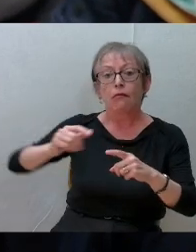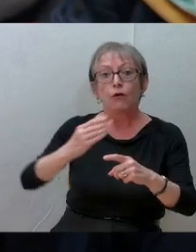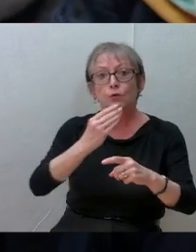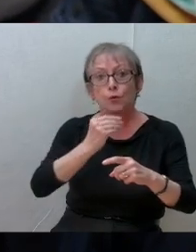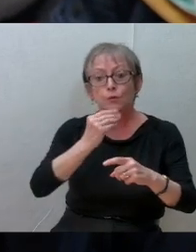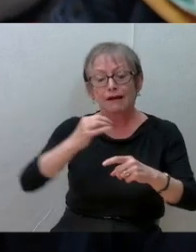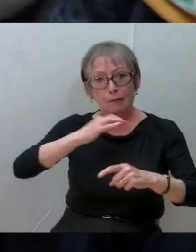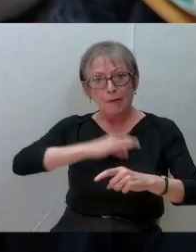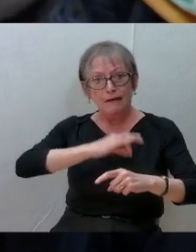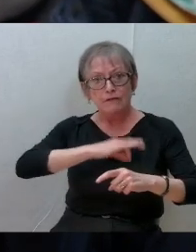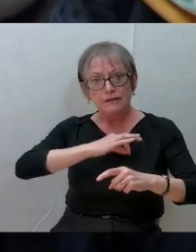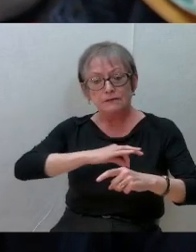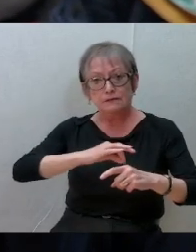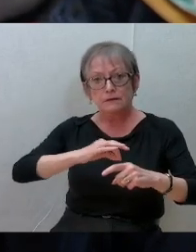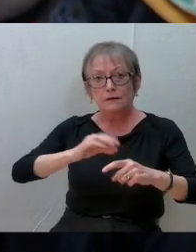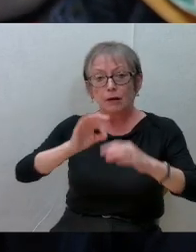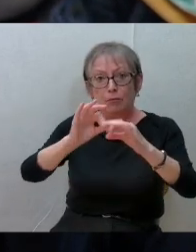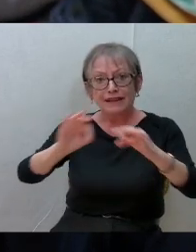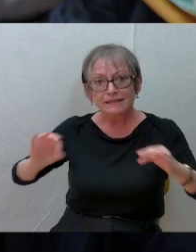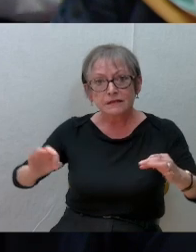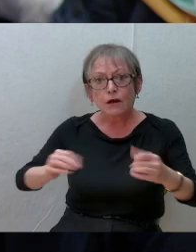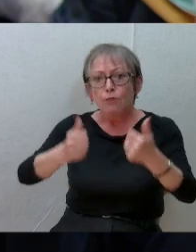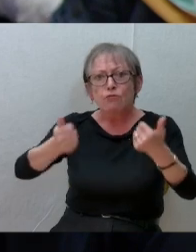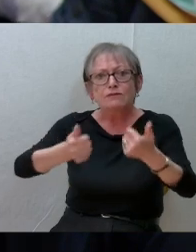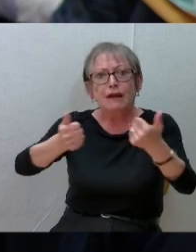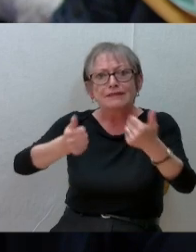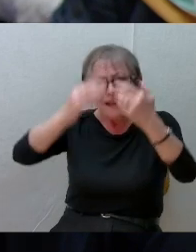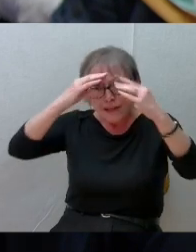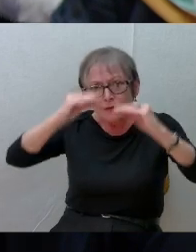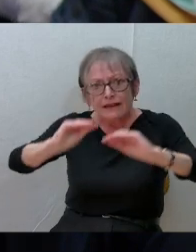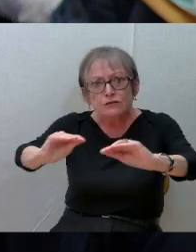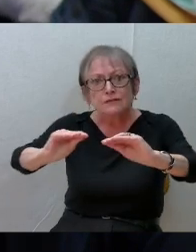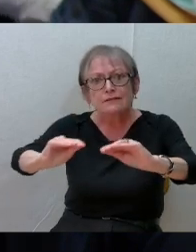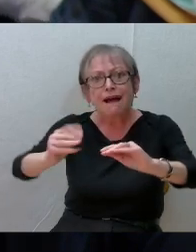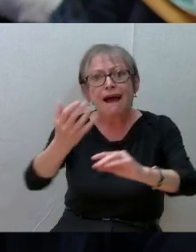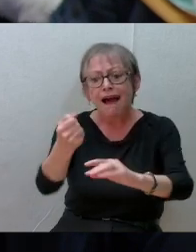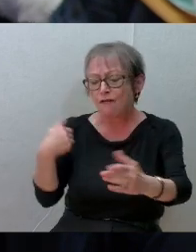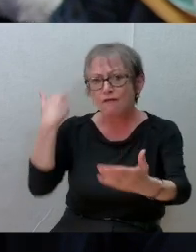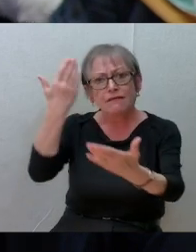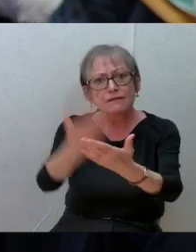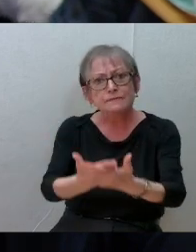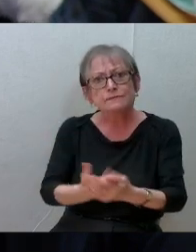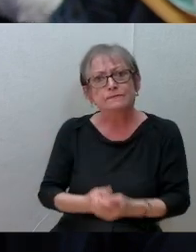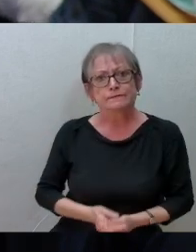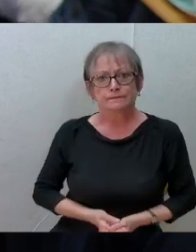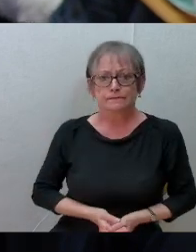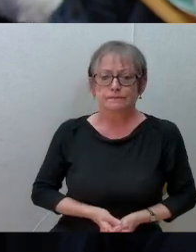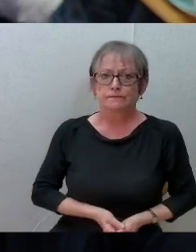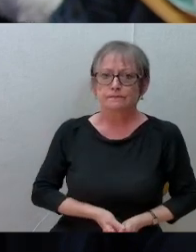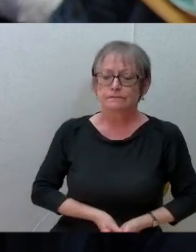benefit from the peace, the prosperity, and the education that you have achieved here.